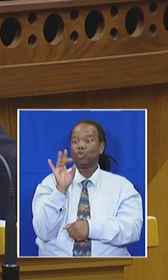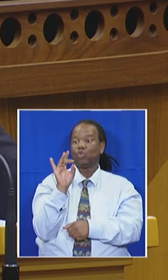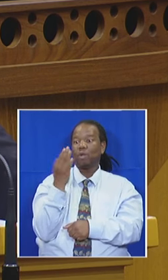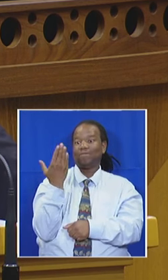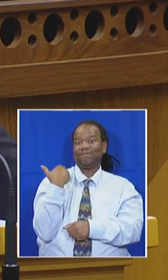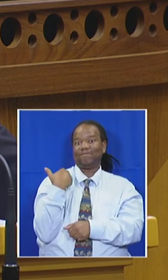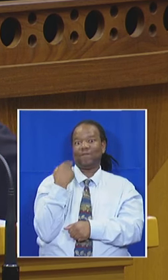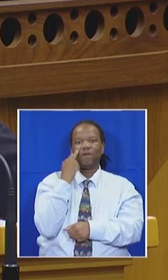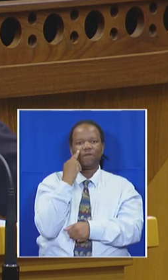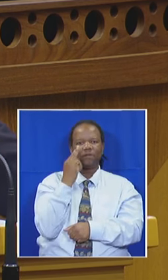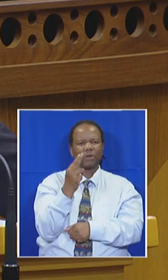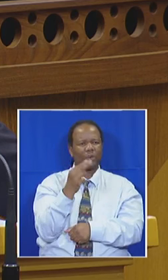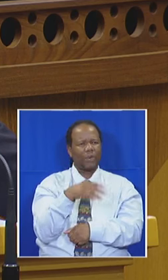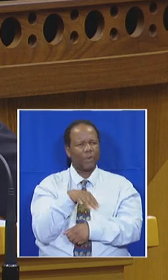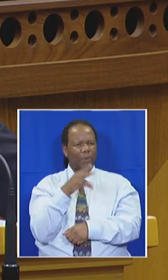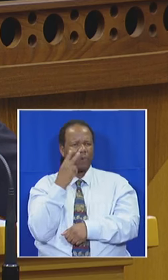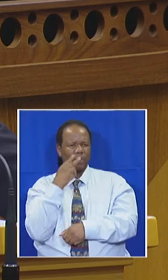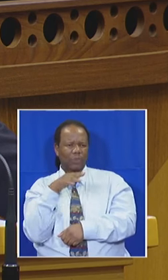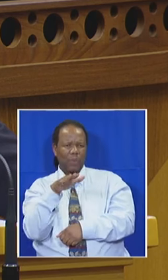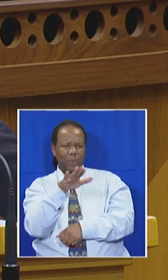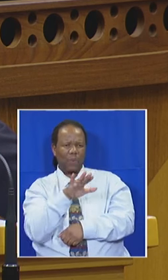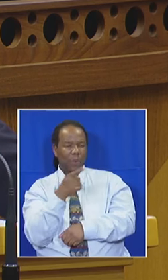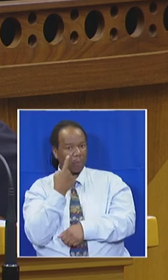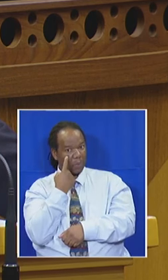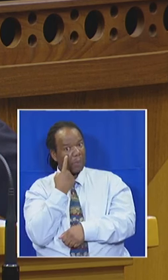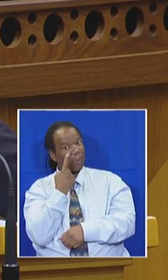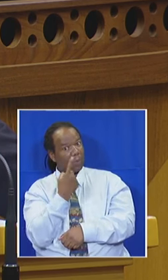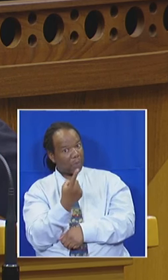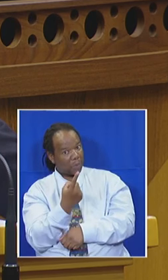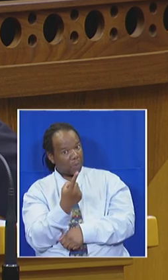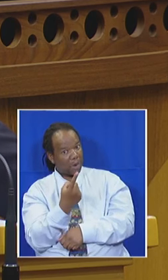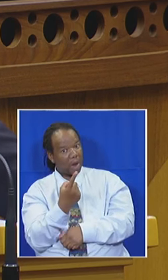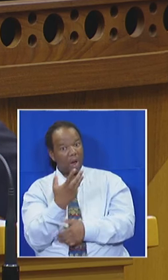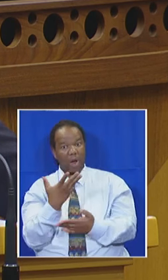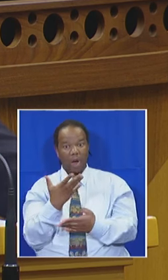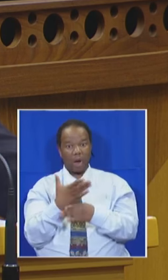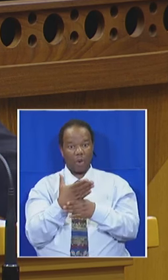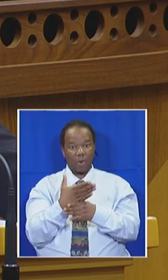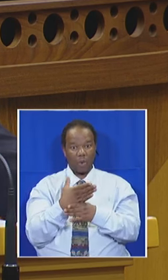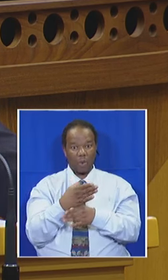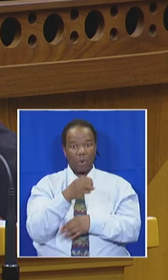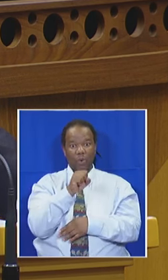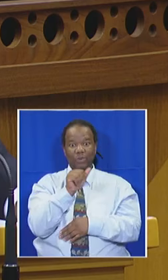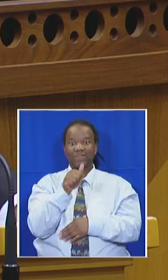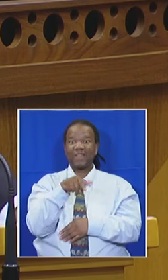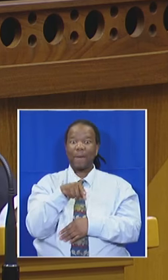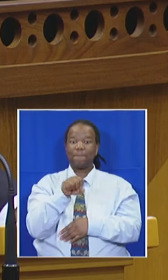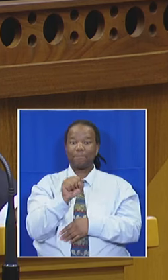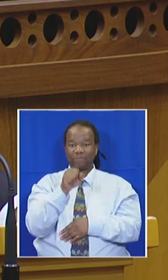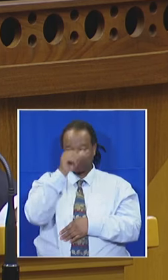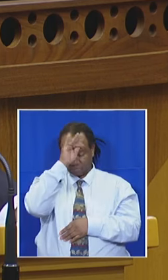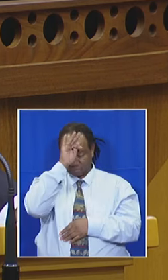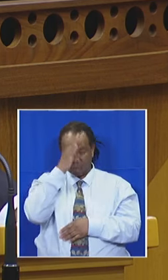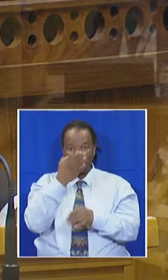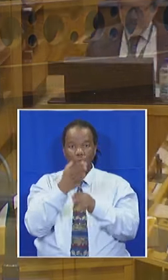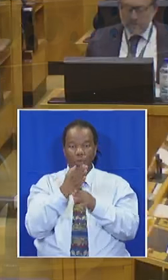firsthand the conditions under which the police work and under which the